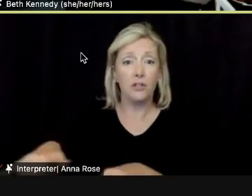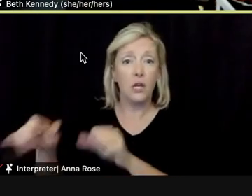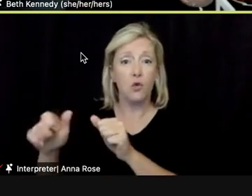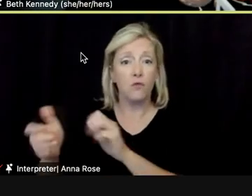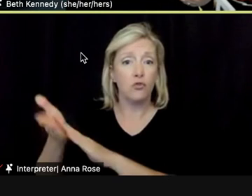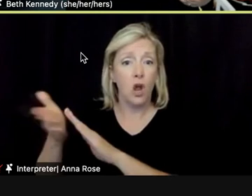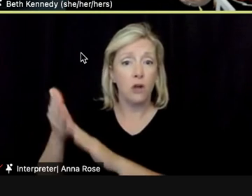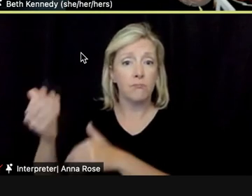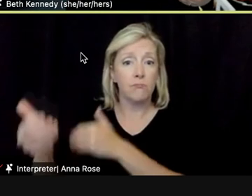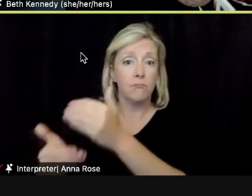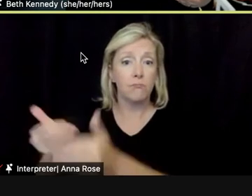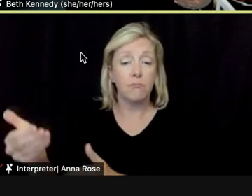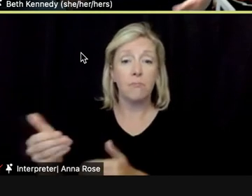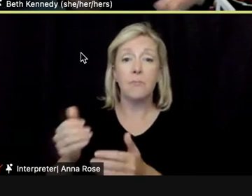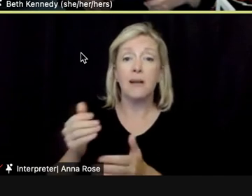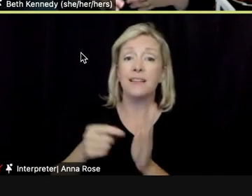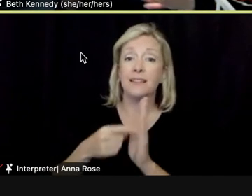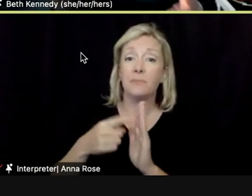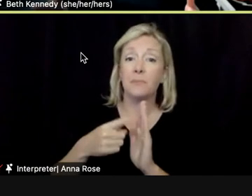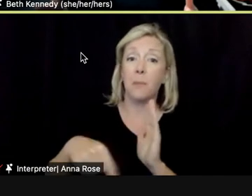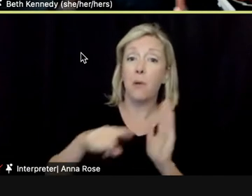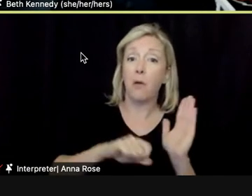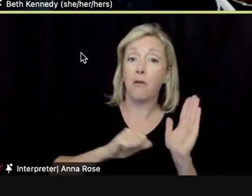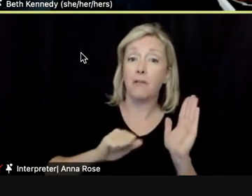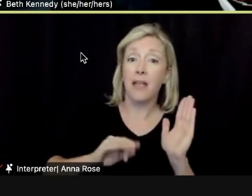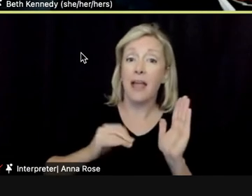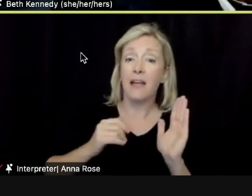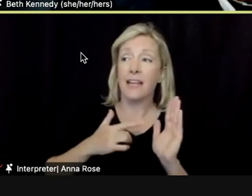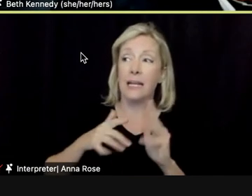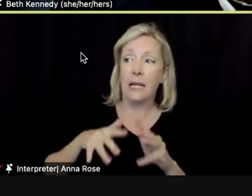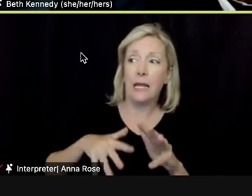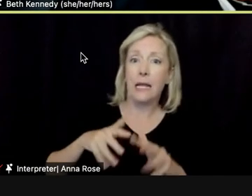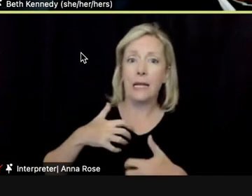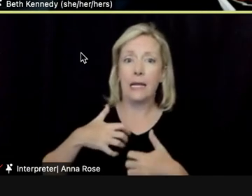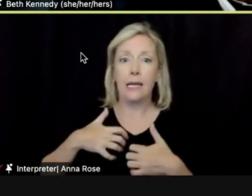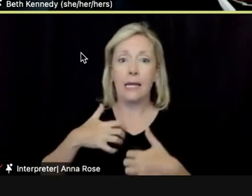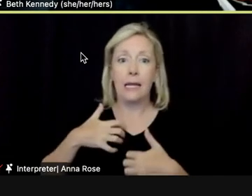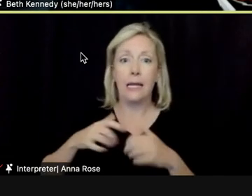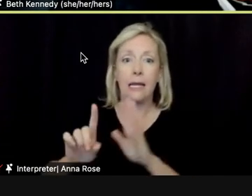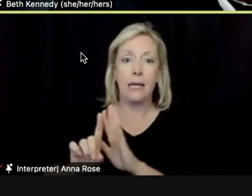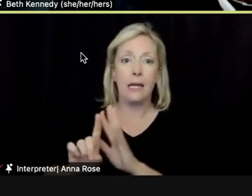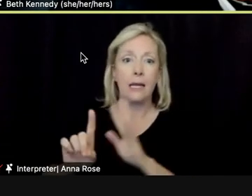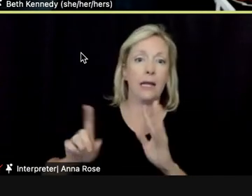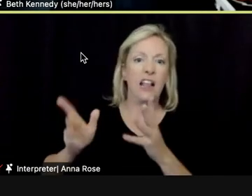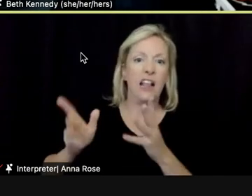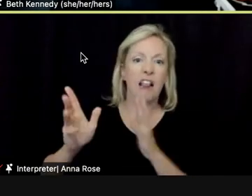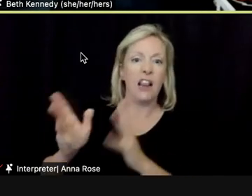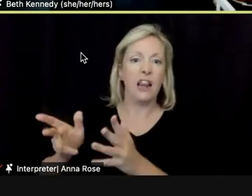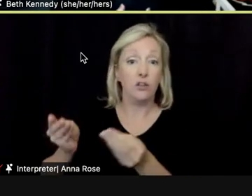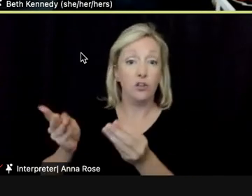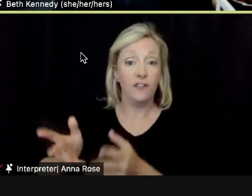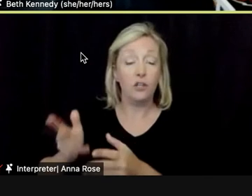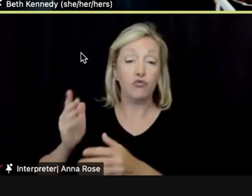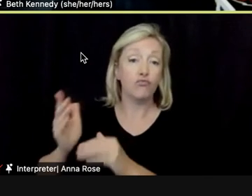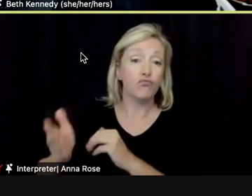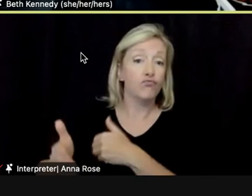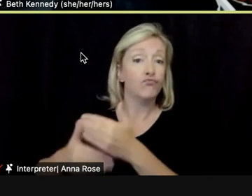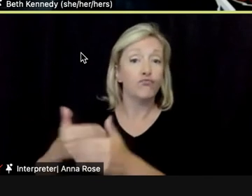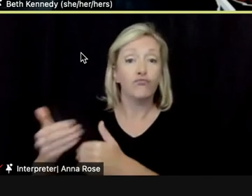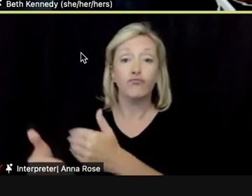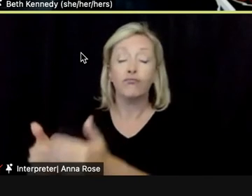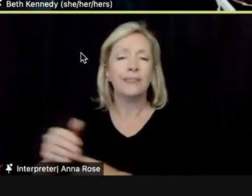And people step back. And that's not the dynamic that we want at all. When I'm training